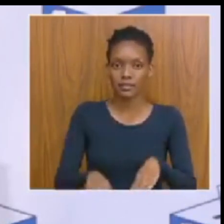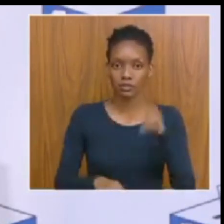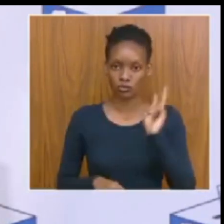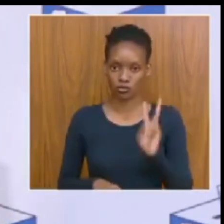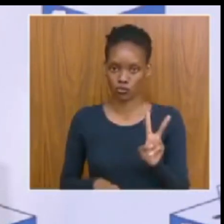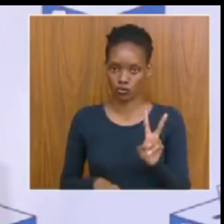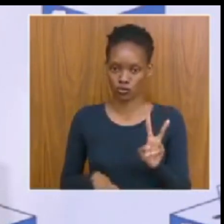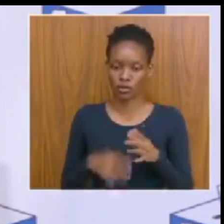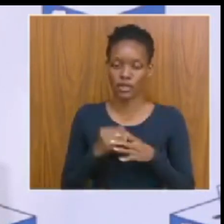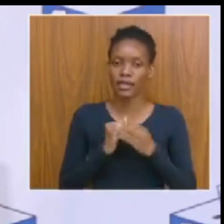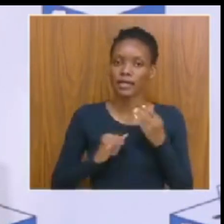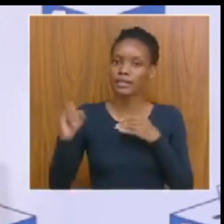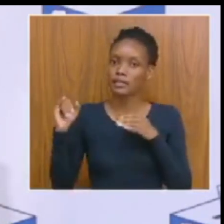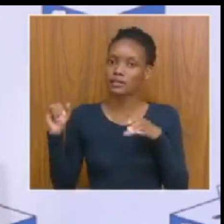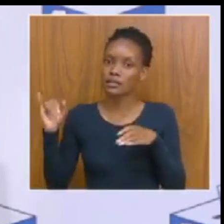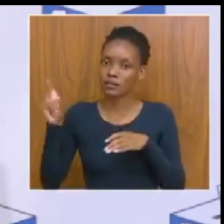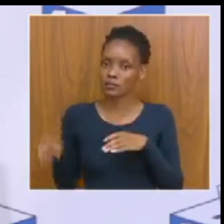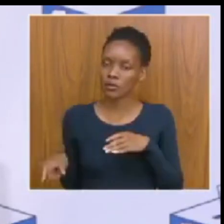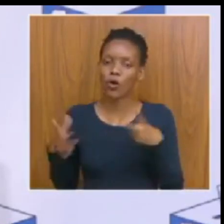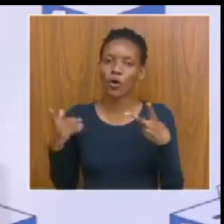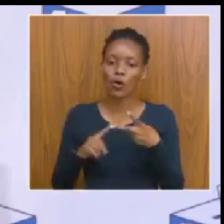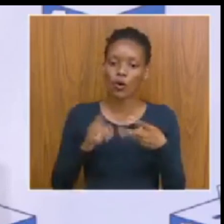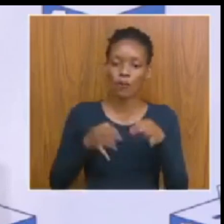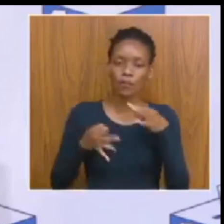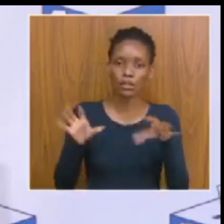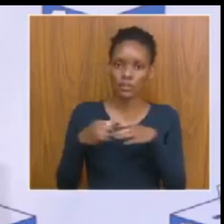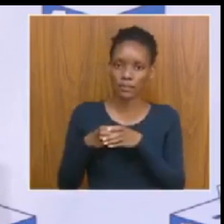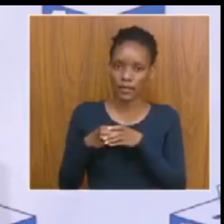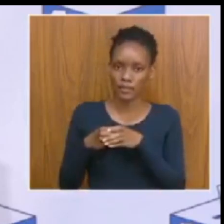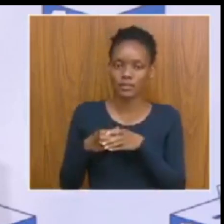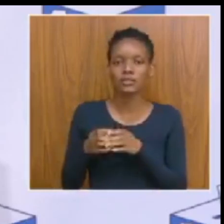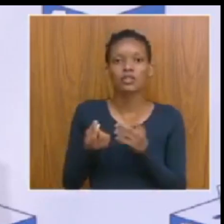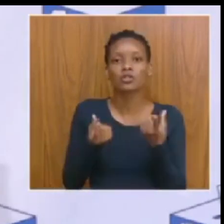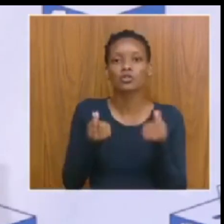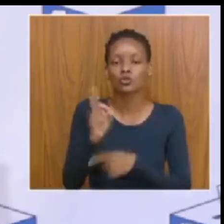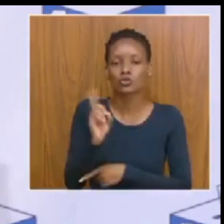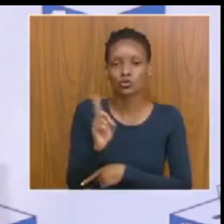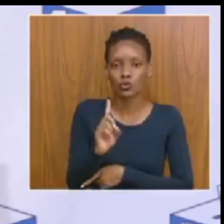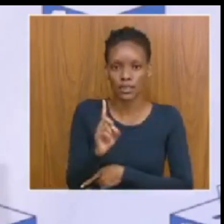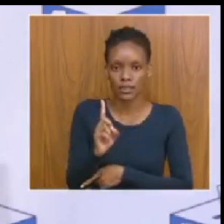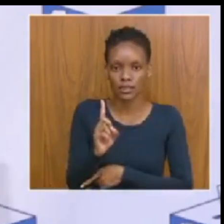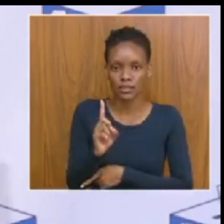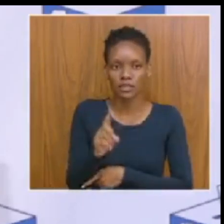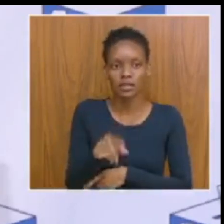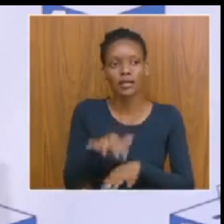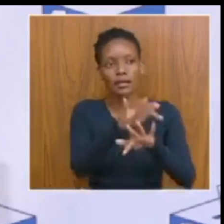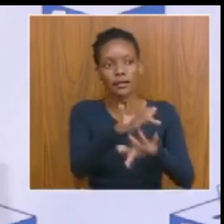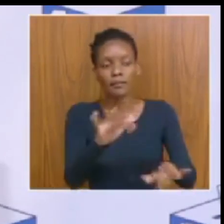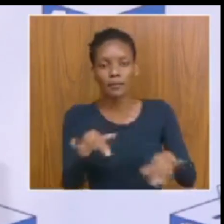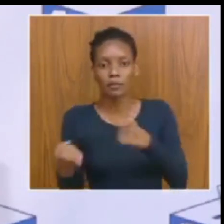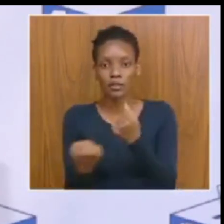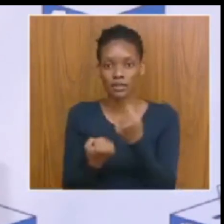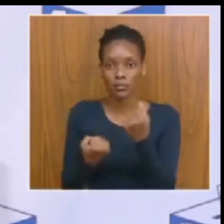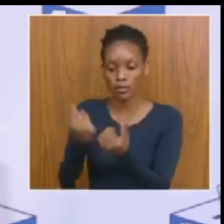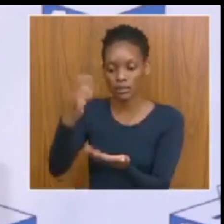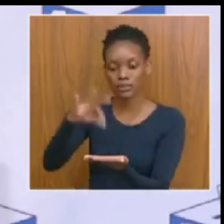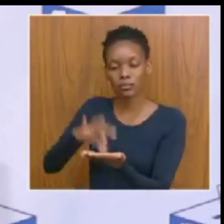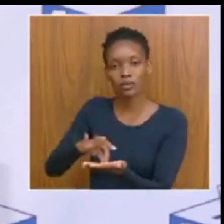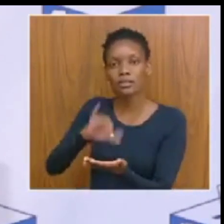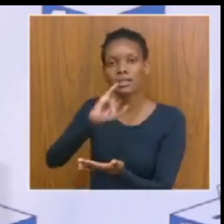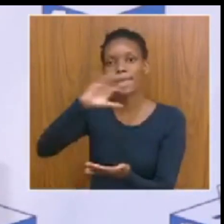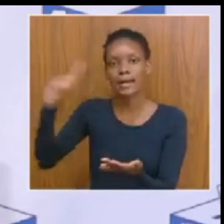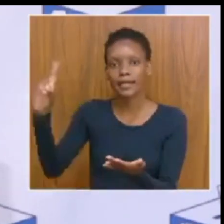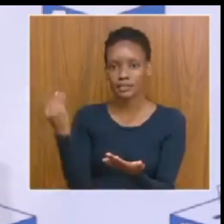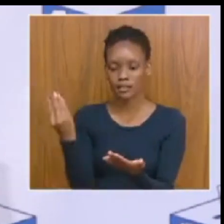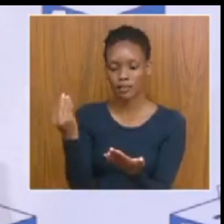independent candidate first captures the ID numbers of the supporters onto the portal.